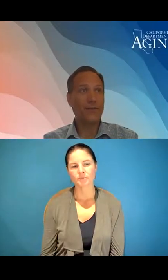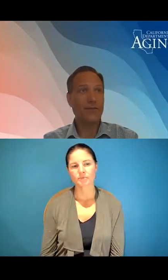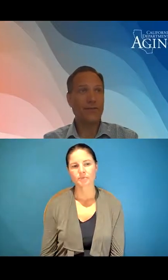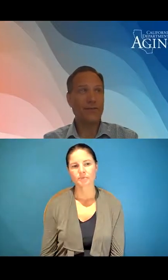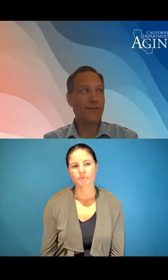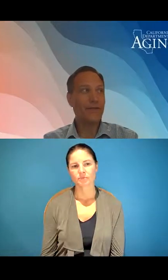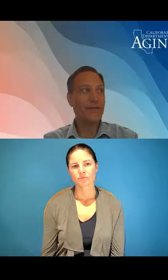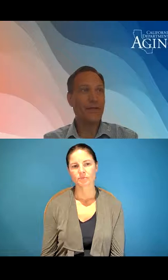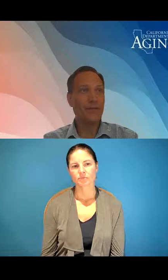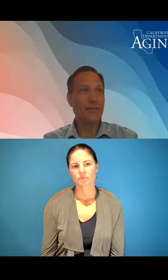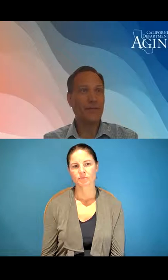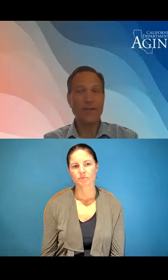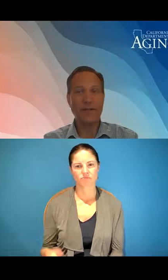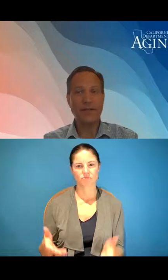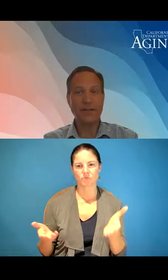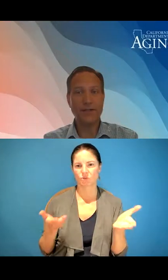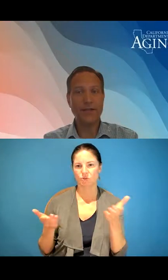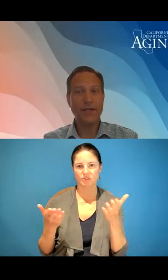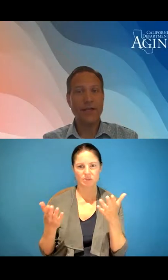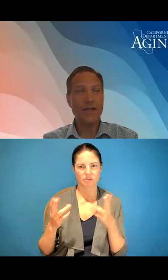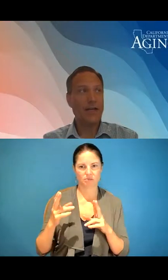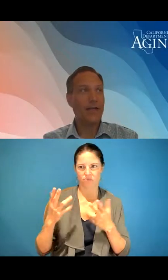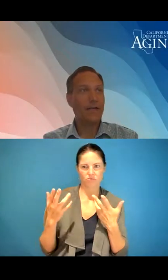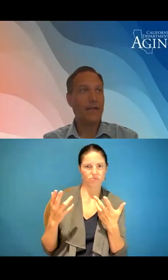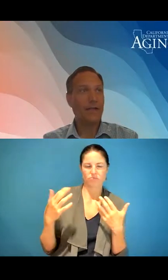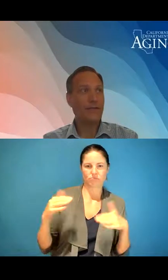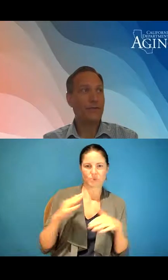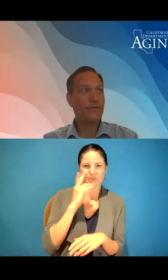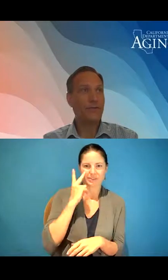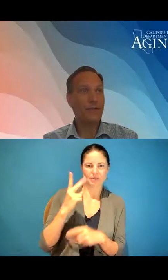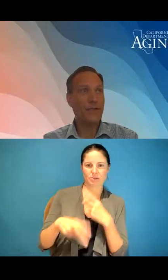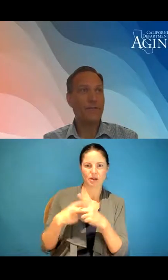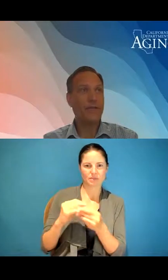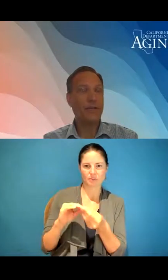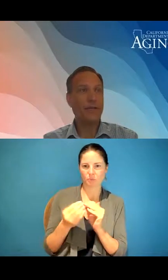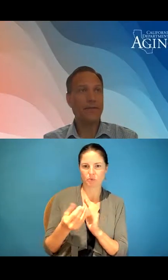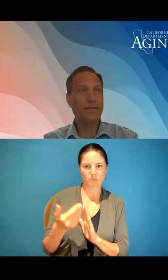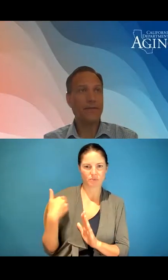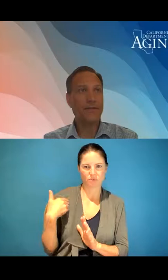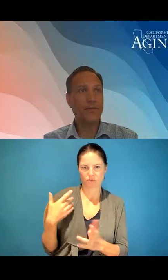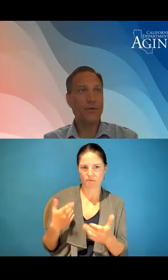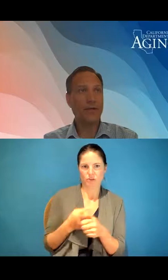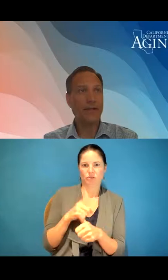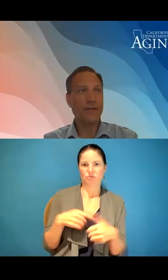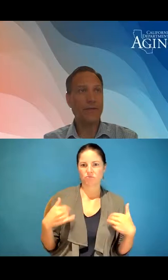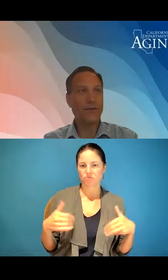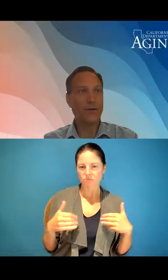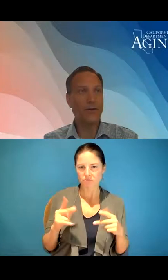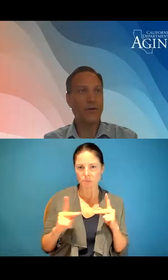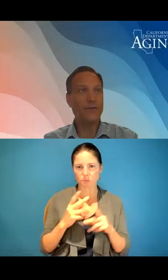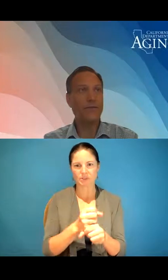unprecedented levels of services being provided to individuals who receive services from our